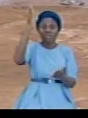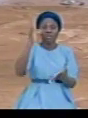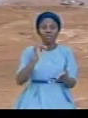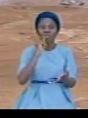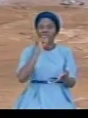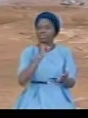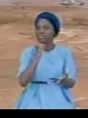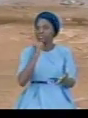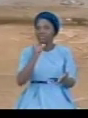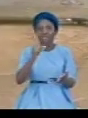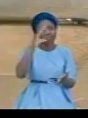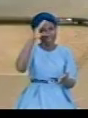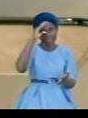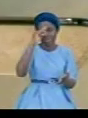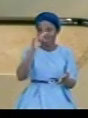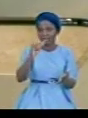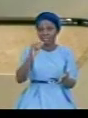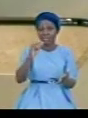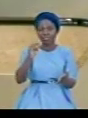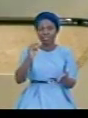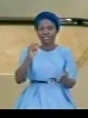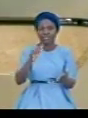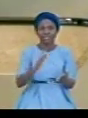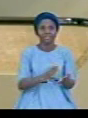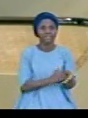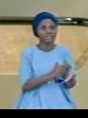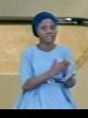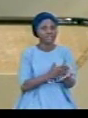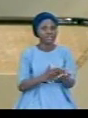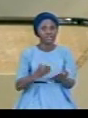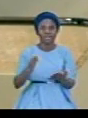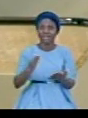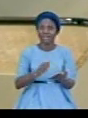lie. He is not a